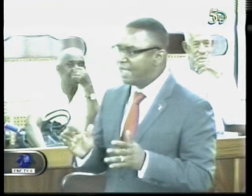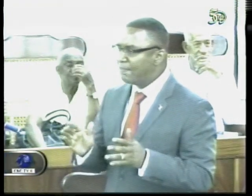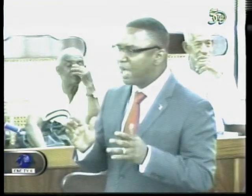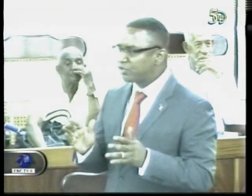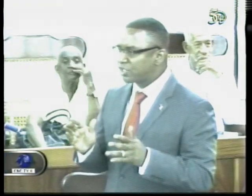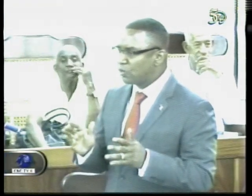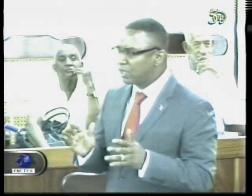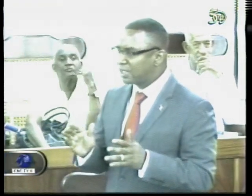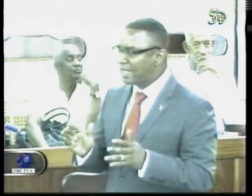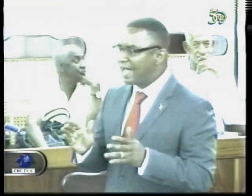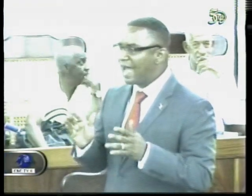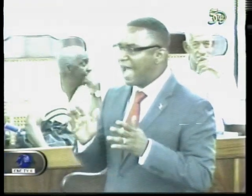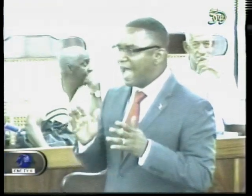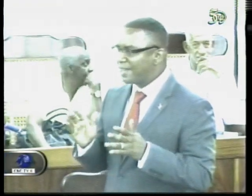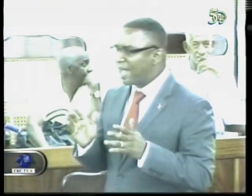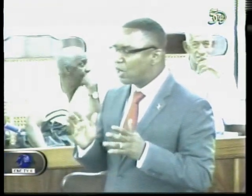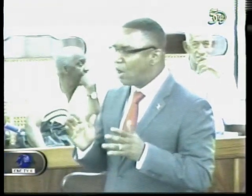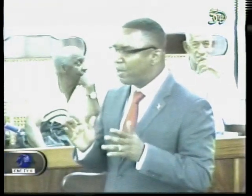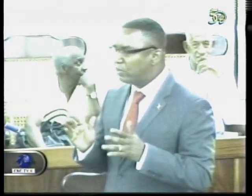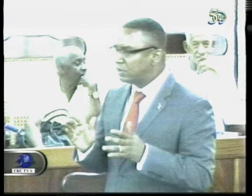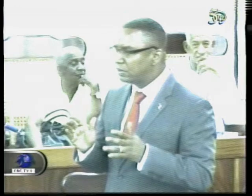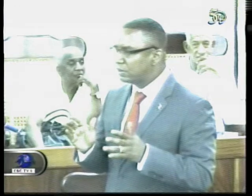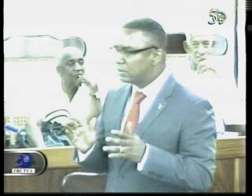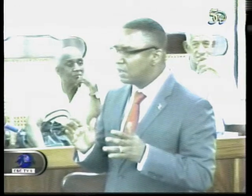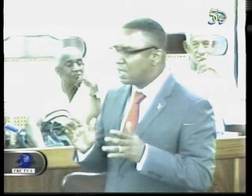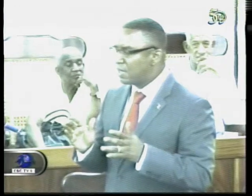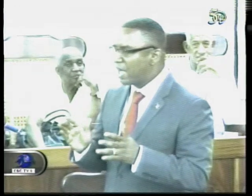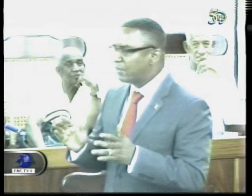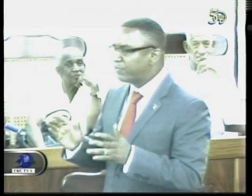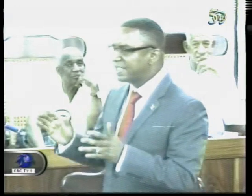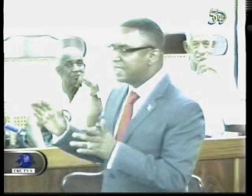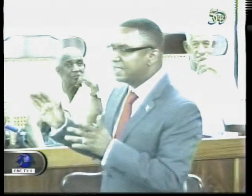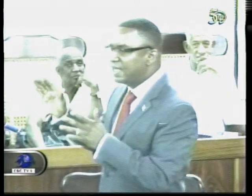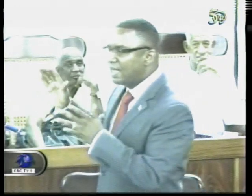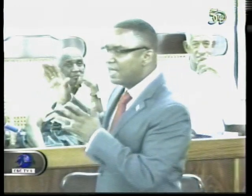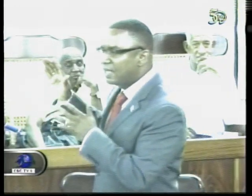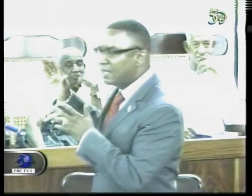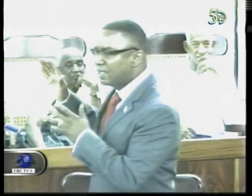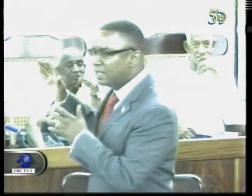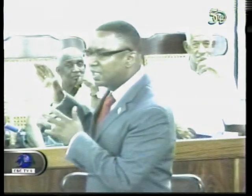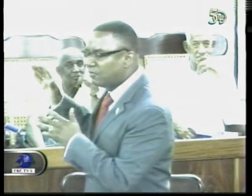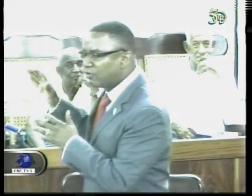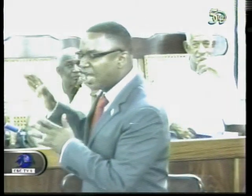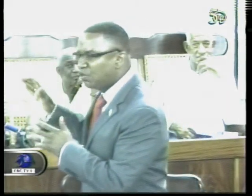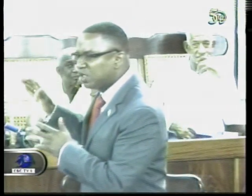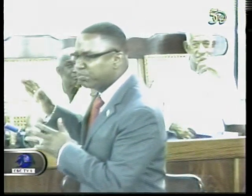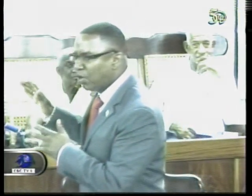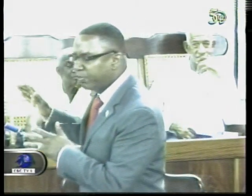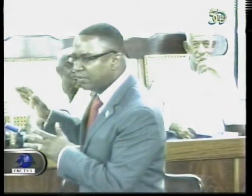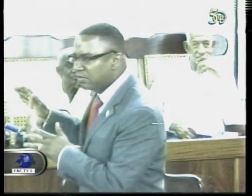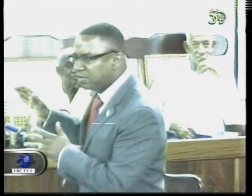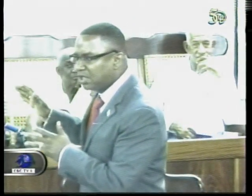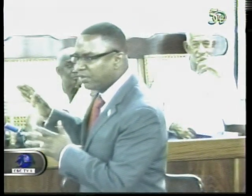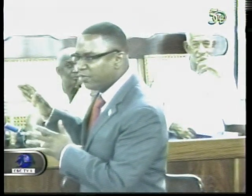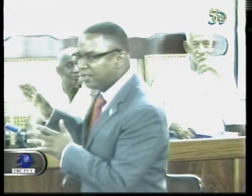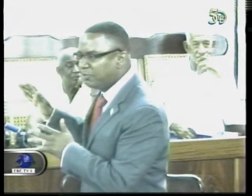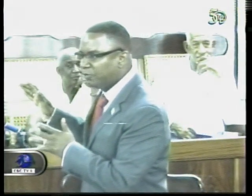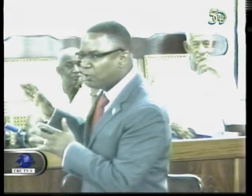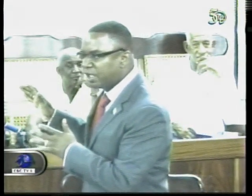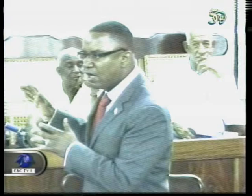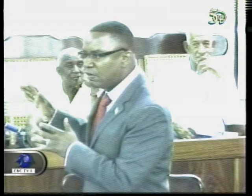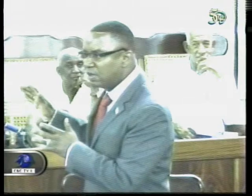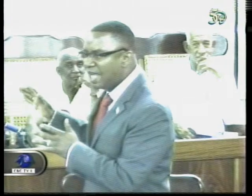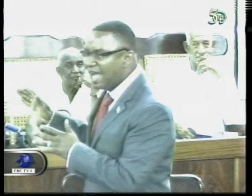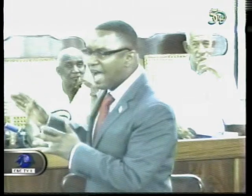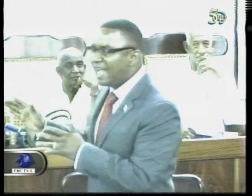A Magistrates Court and that compound. Madam President, the veranda was propped up to prevent it